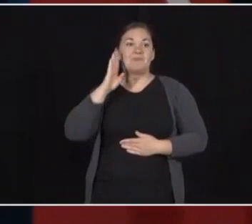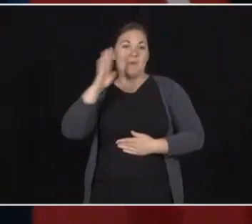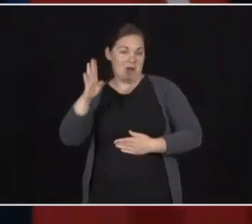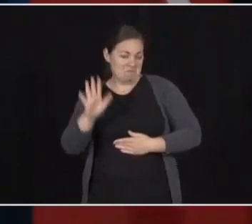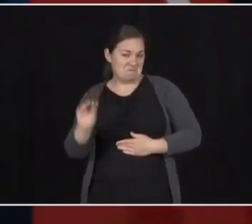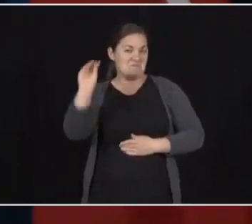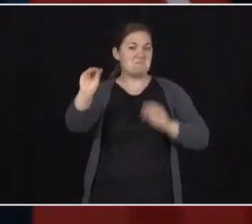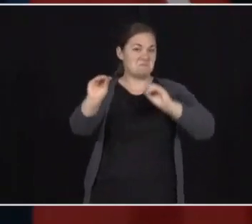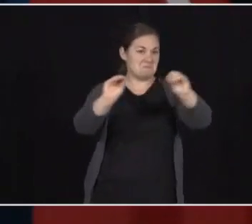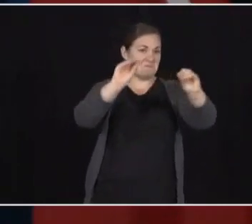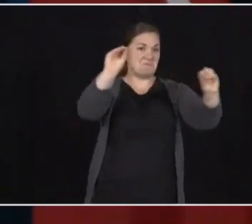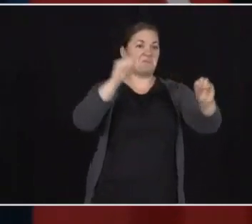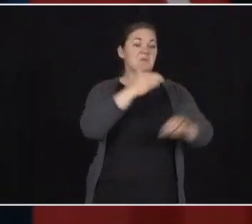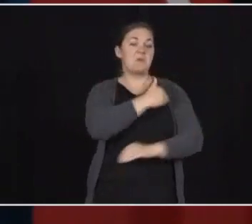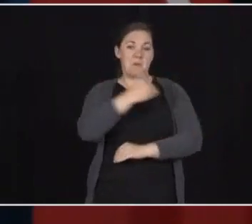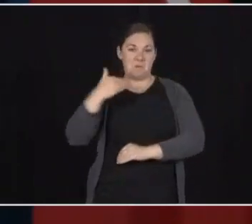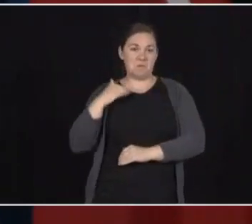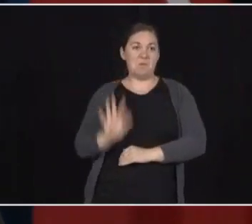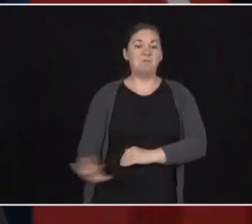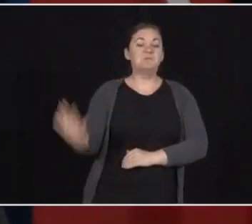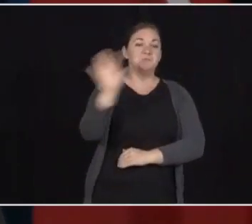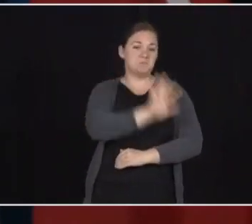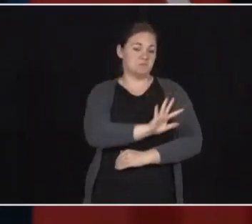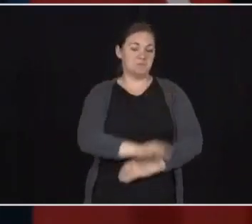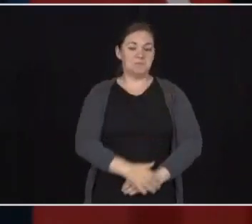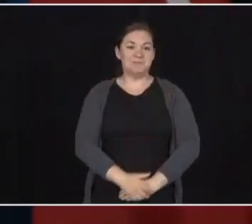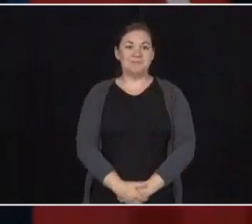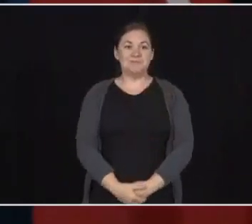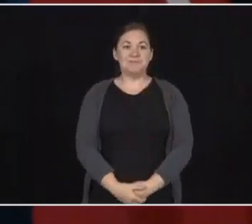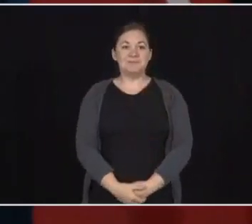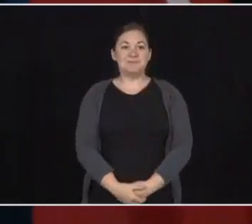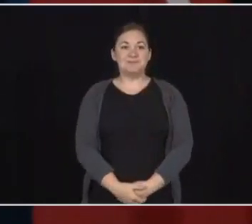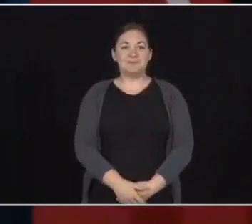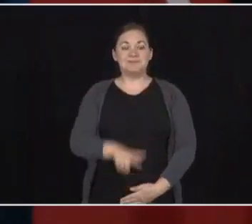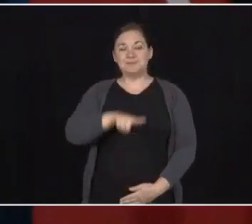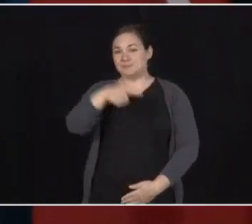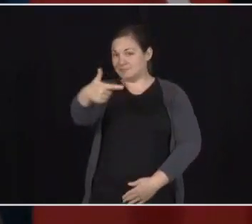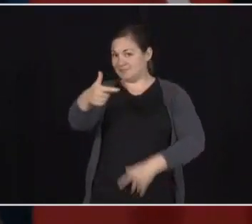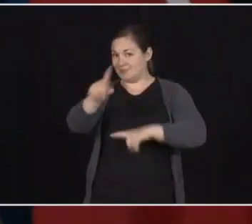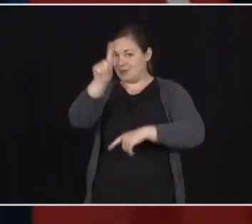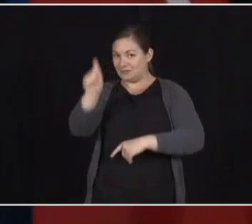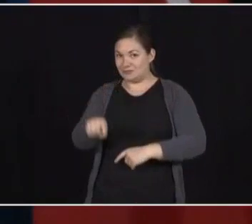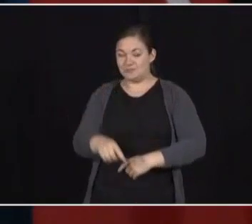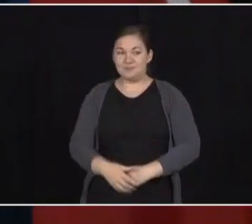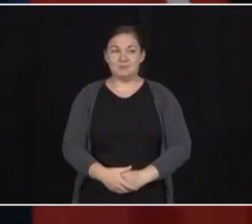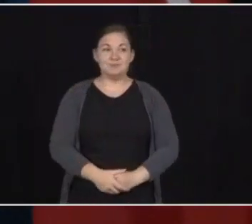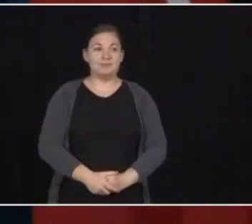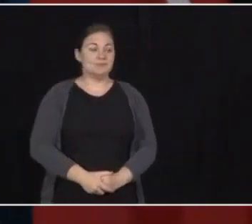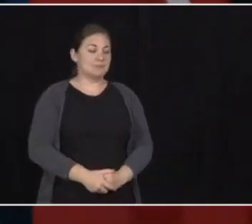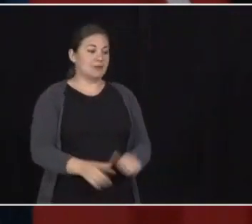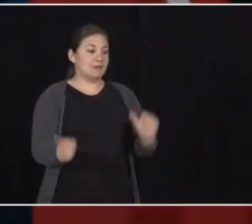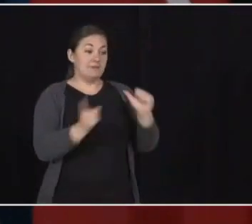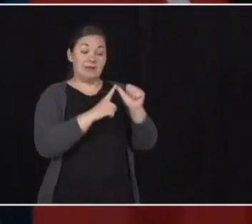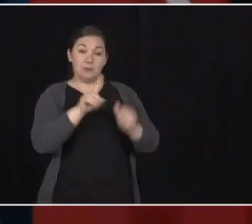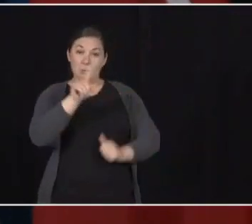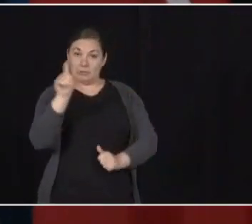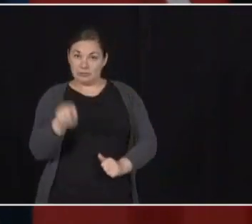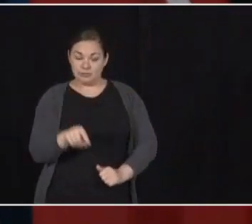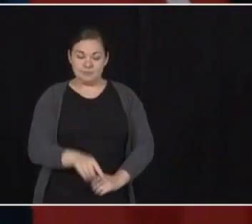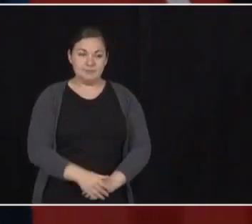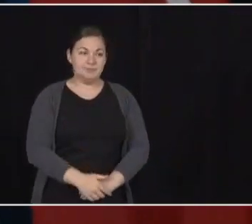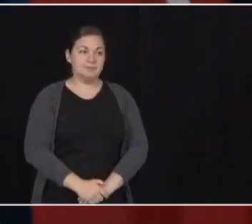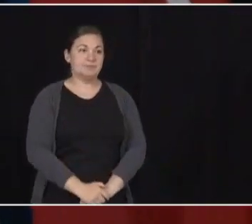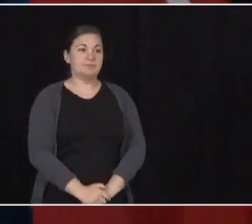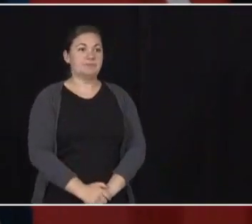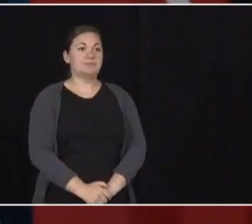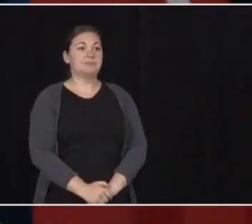So thank you. Okay, we'll go to the phone line for questions. First question. First question comes from Lucas Meyer